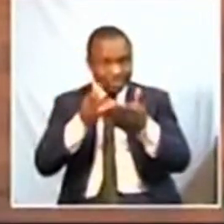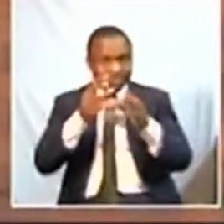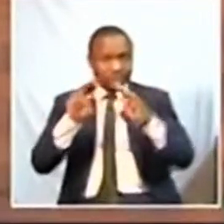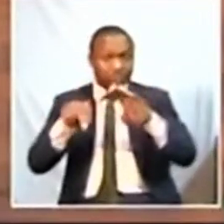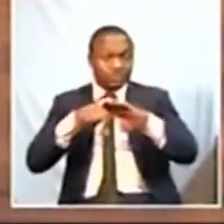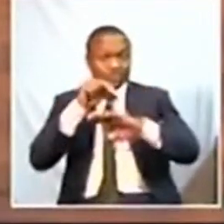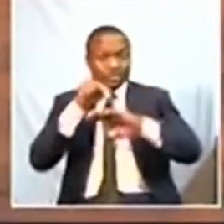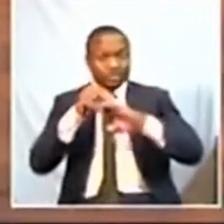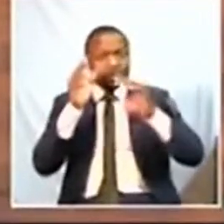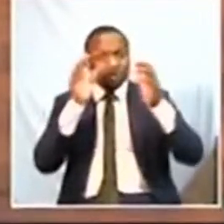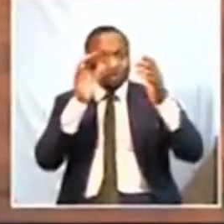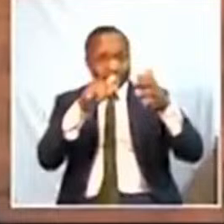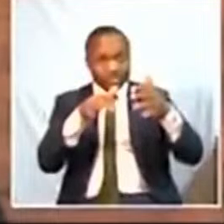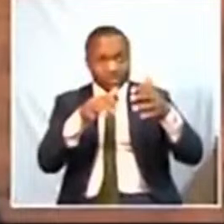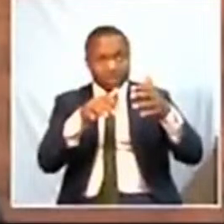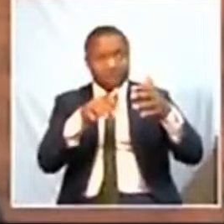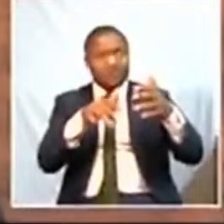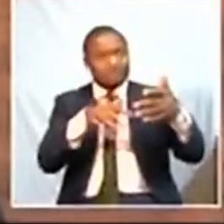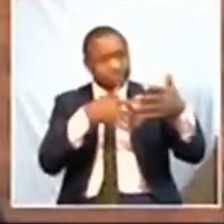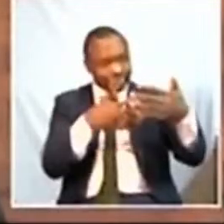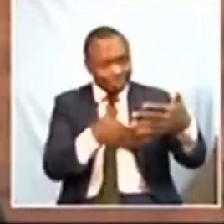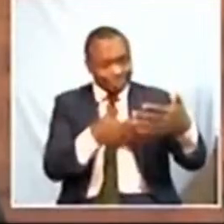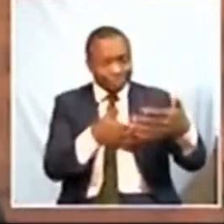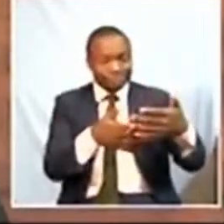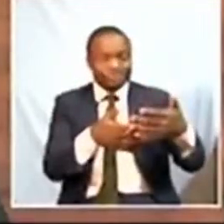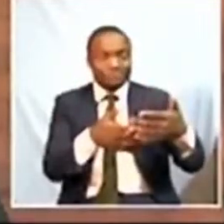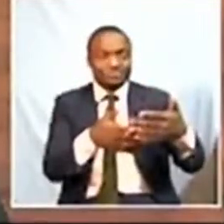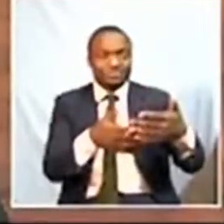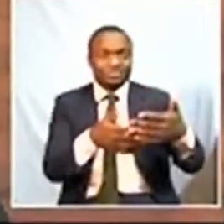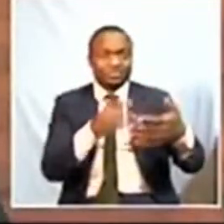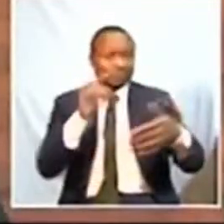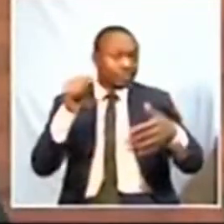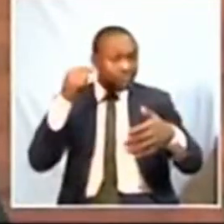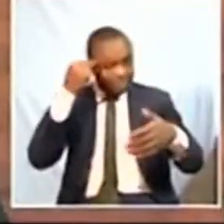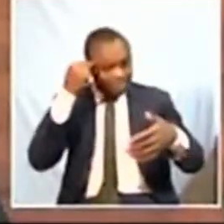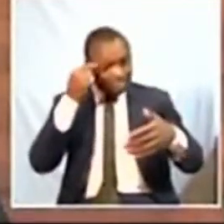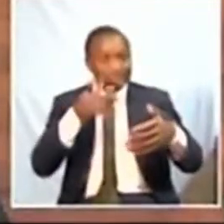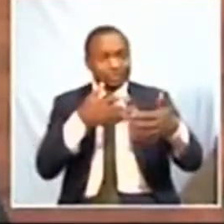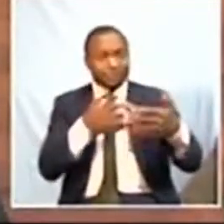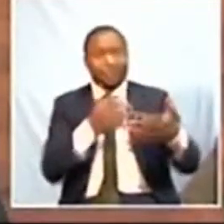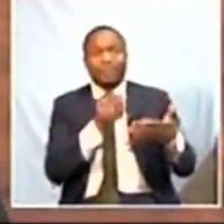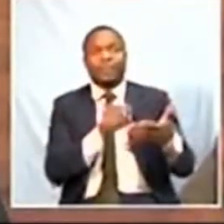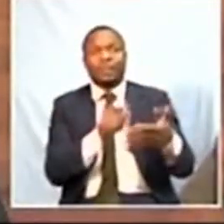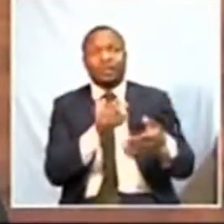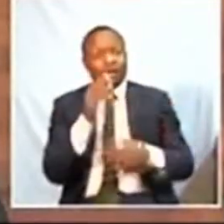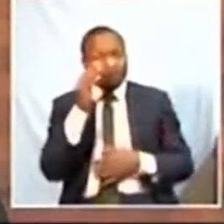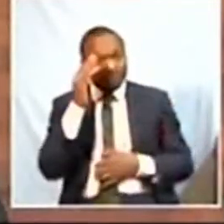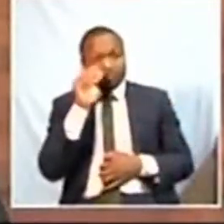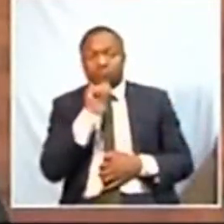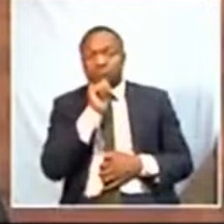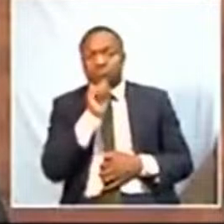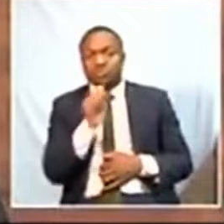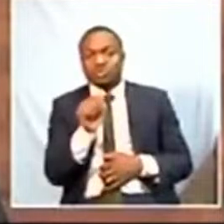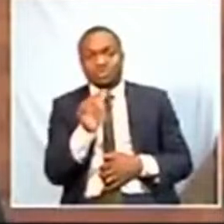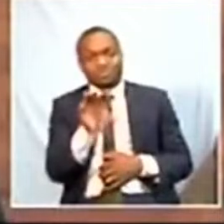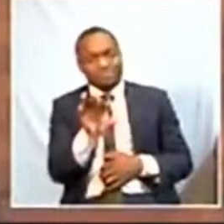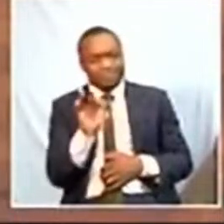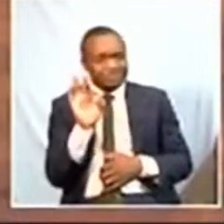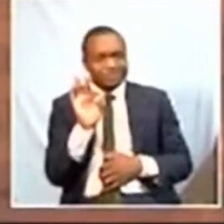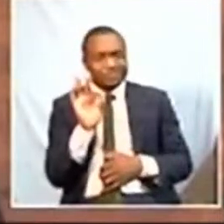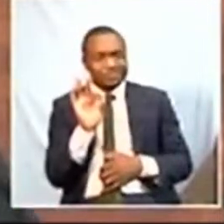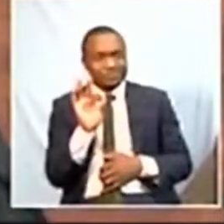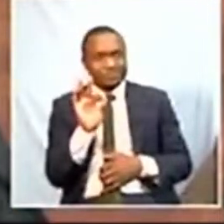Assembly document or government document, or that in that case. They will not single out a